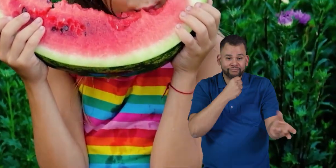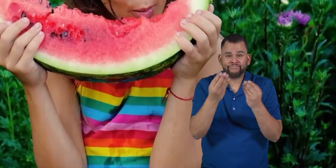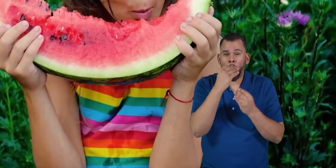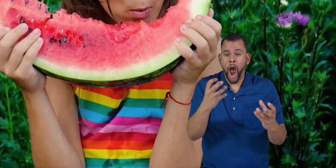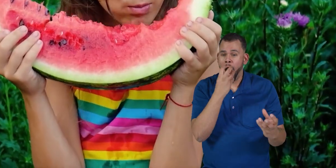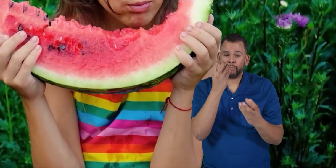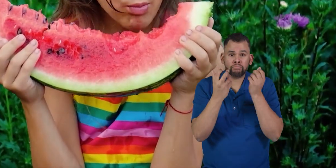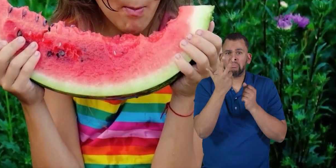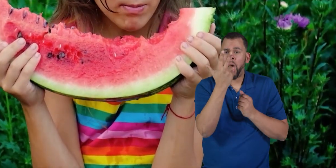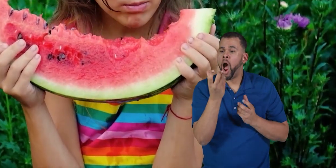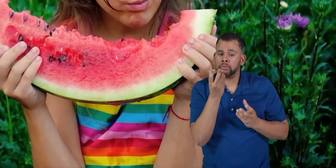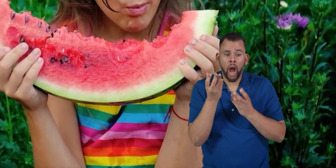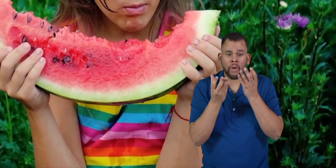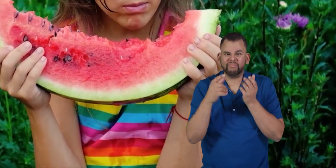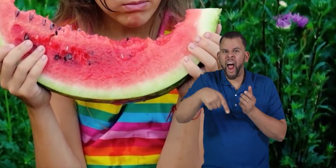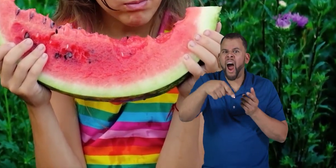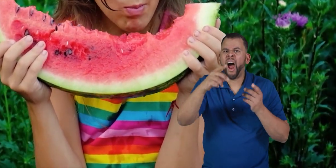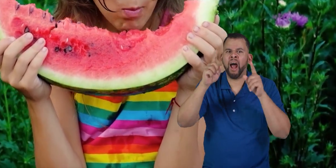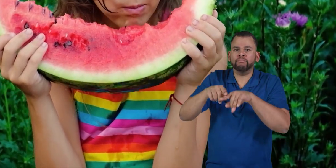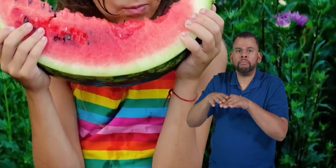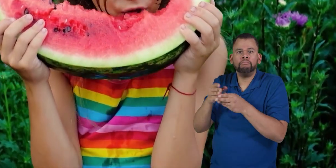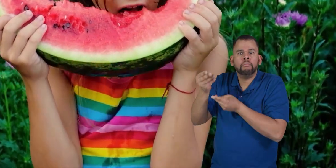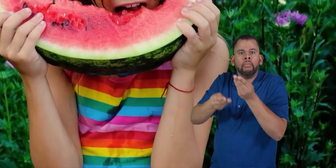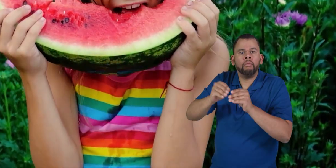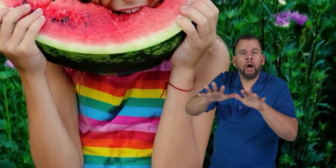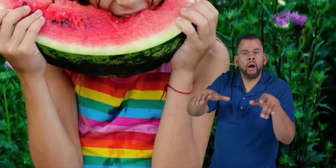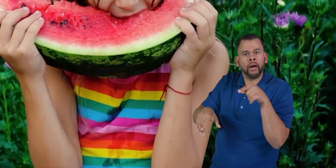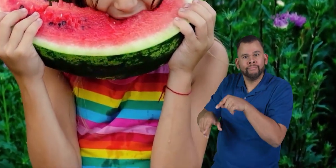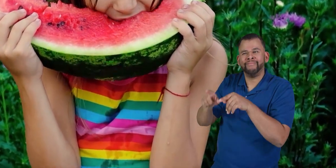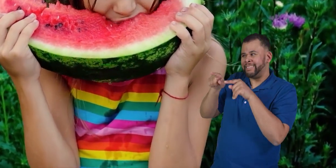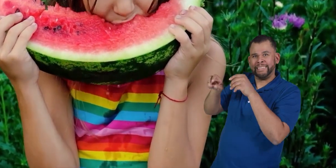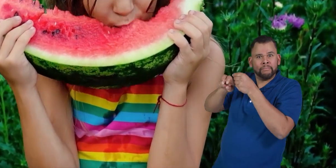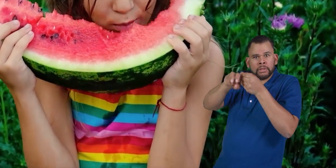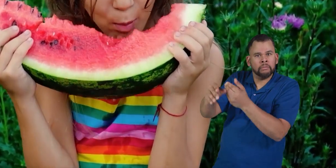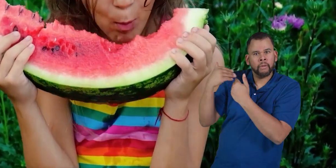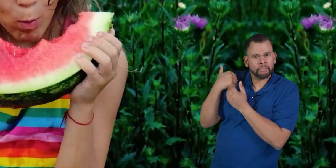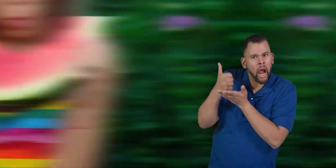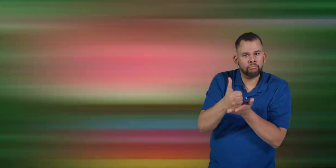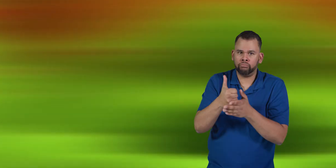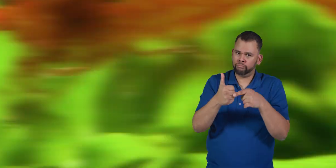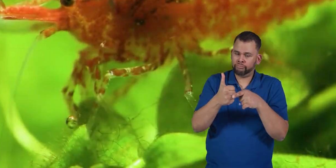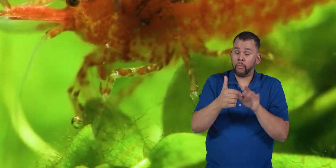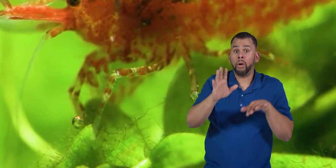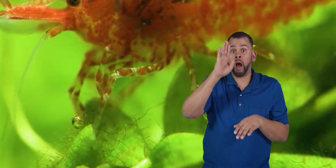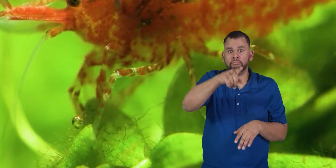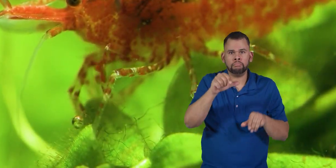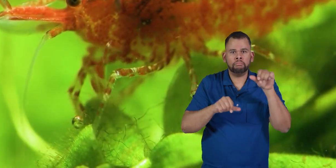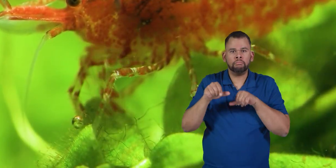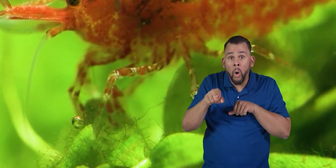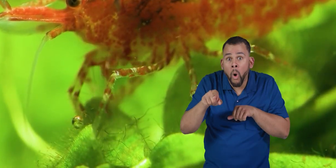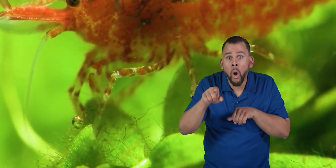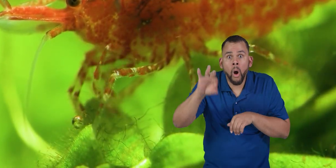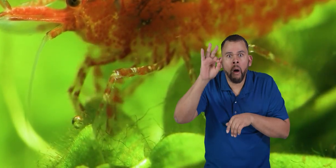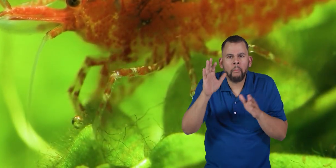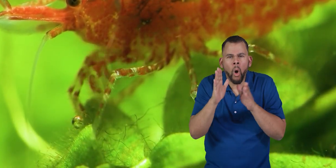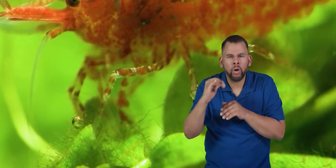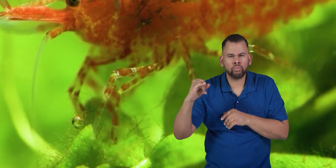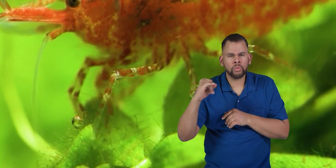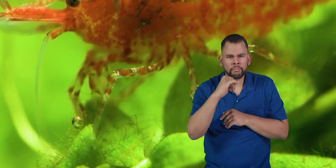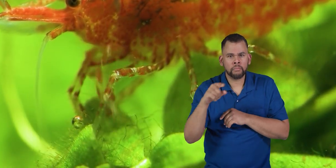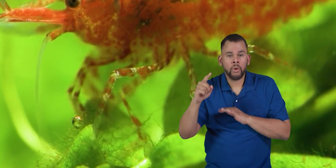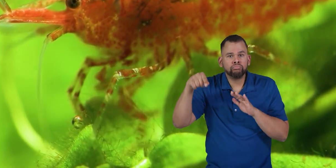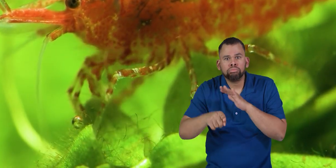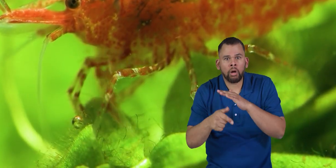one out of every three bites of food you eat is produced because of a pollinator scientists discovered that tiny